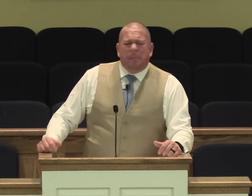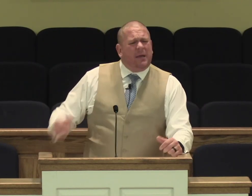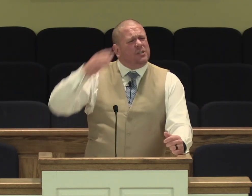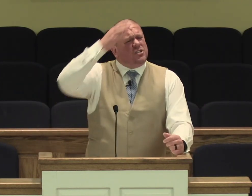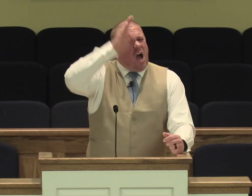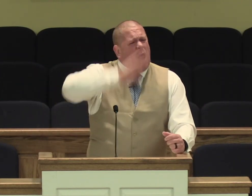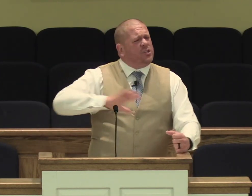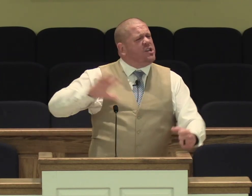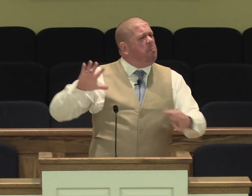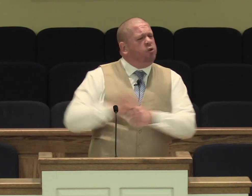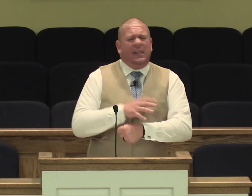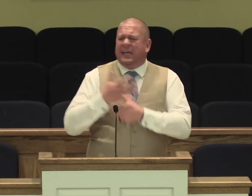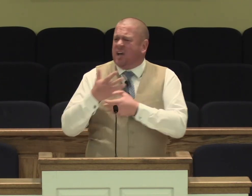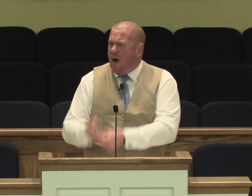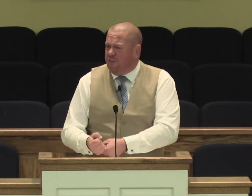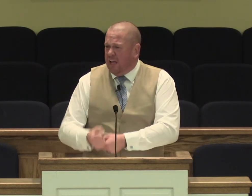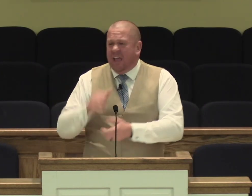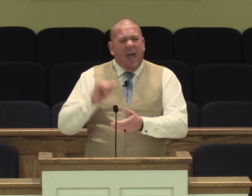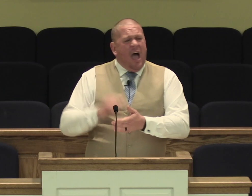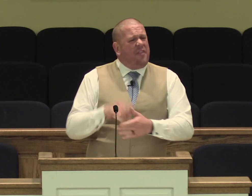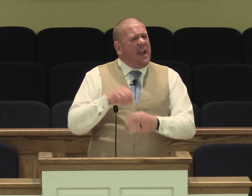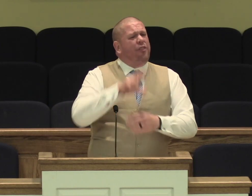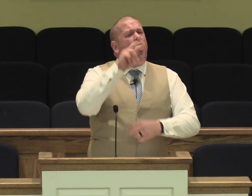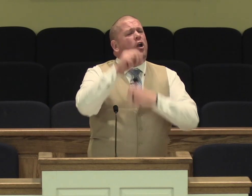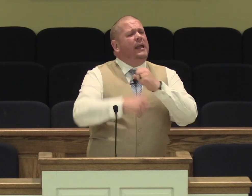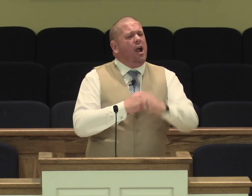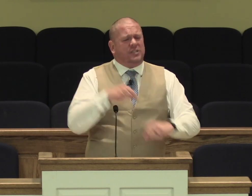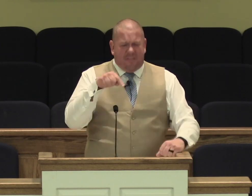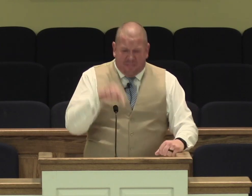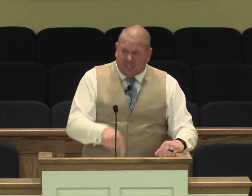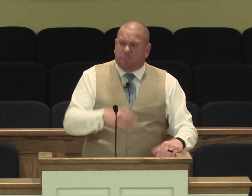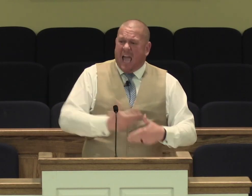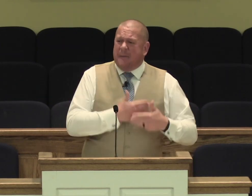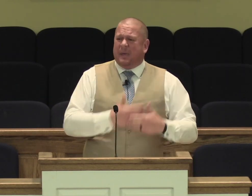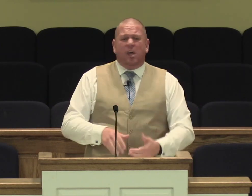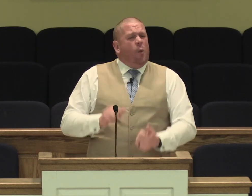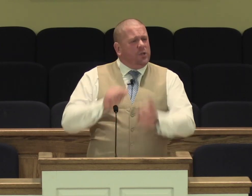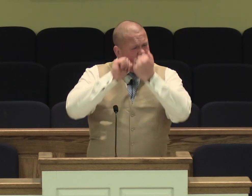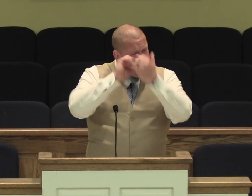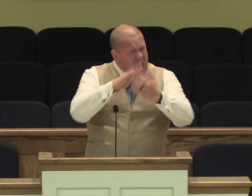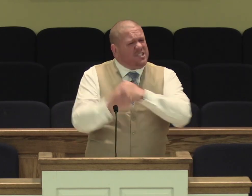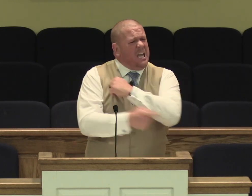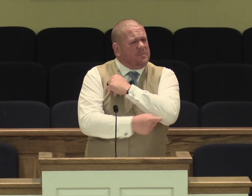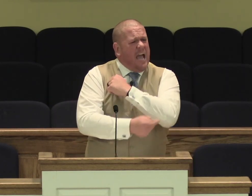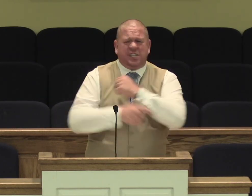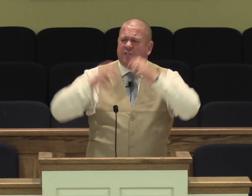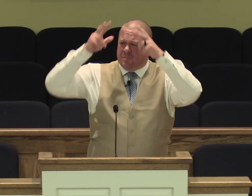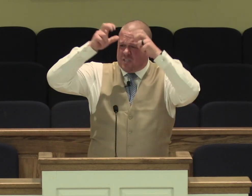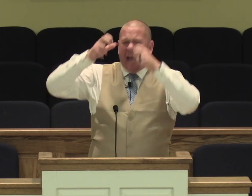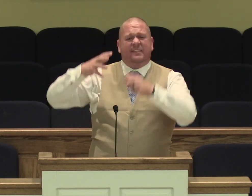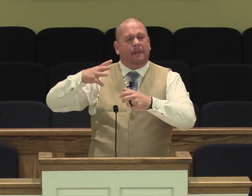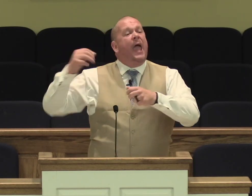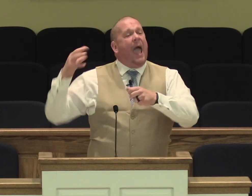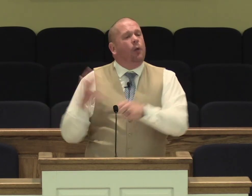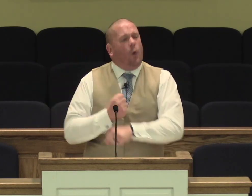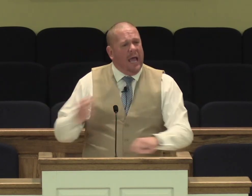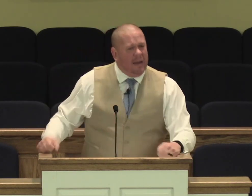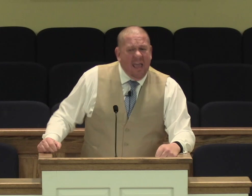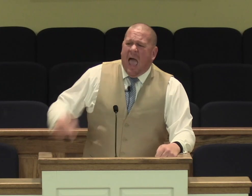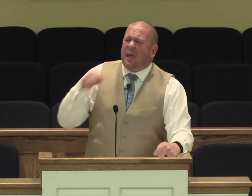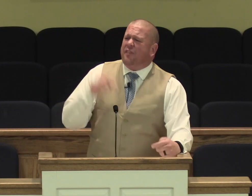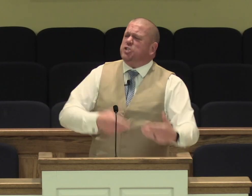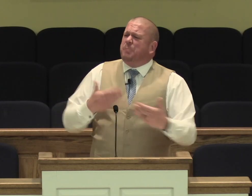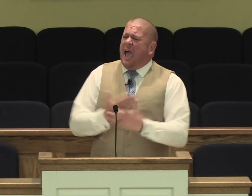changed because God was completely confident that in 30 years that this baby was going to face temptation from Satan and